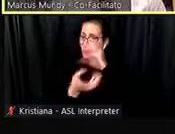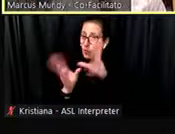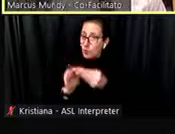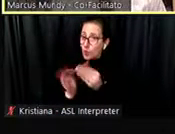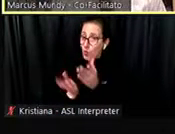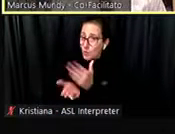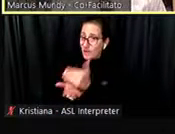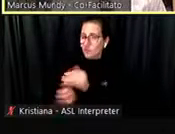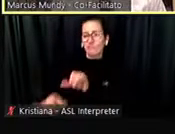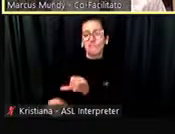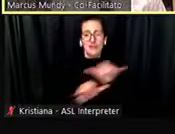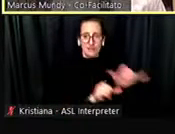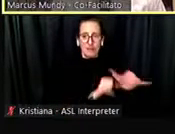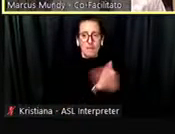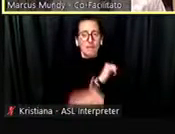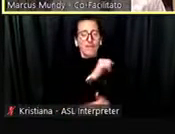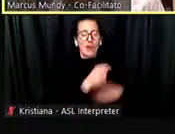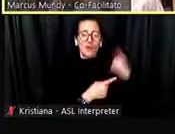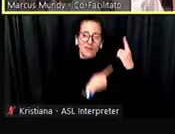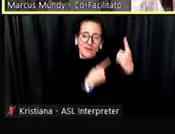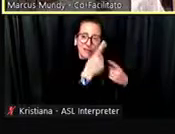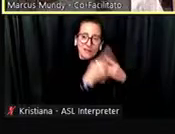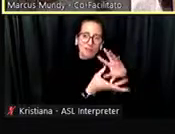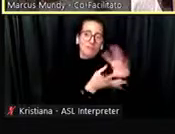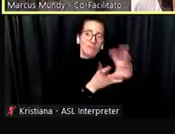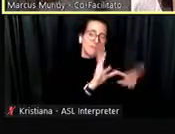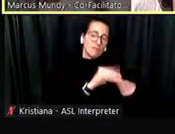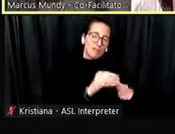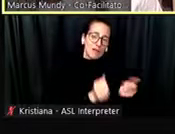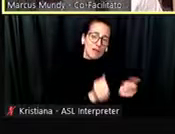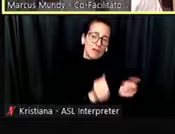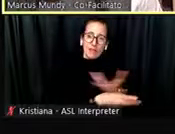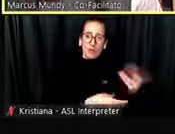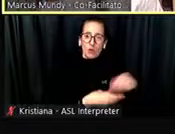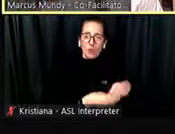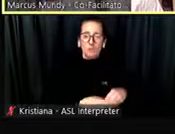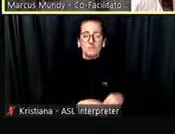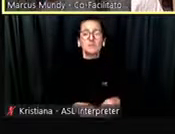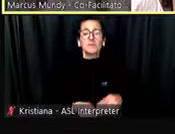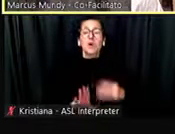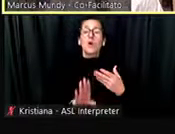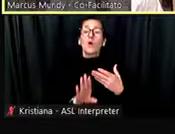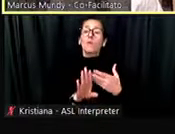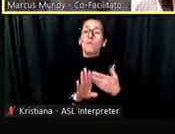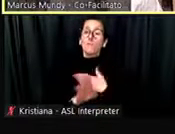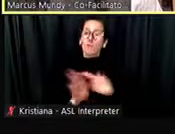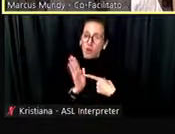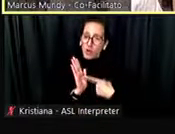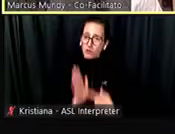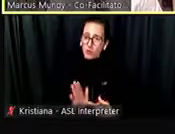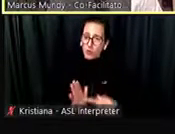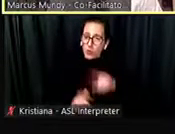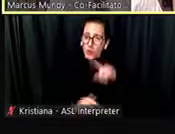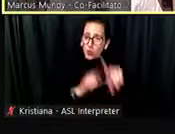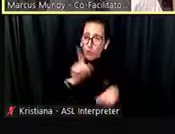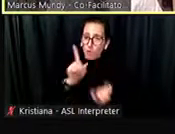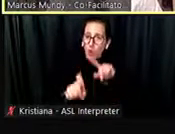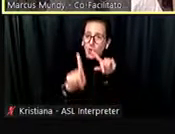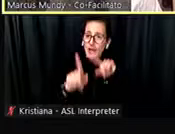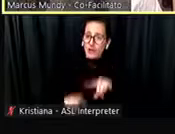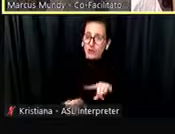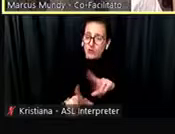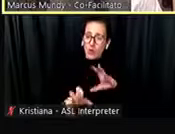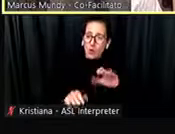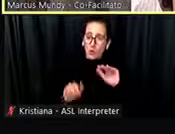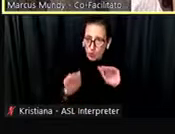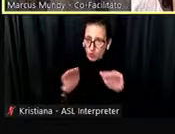please. And before I show you the polling, I wanted to remind you of this slide that Jack showed you before about all the